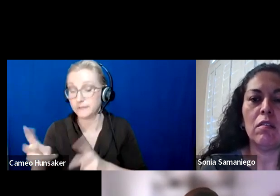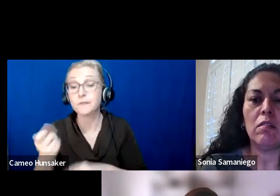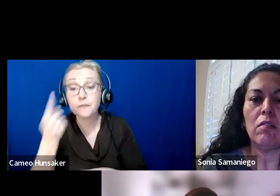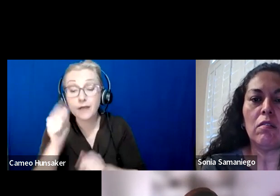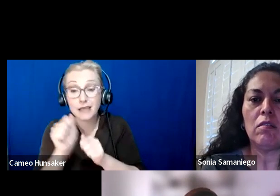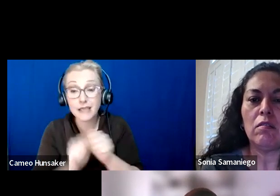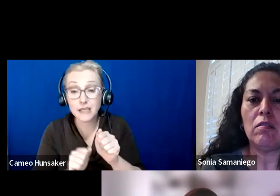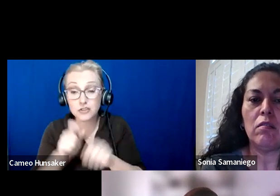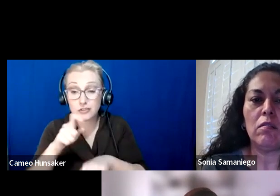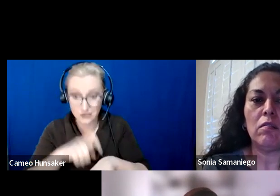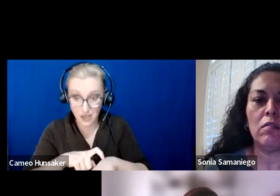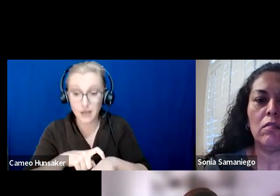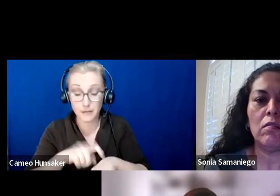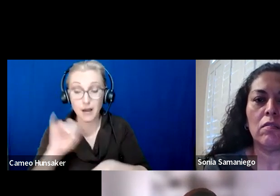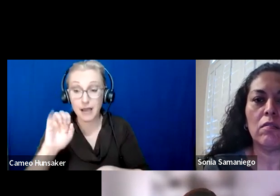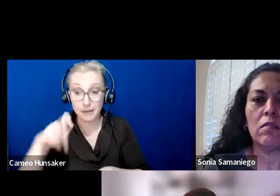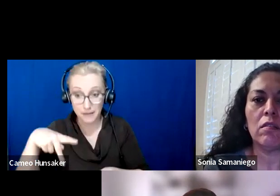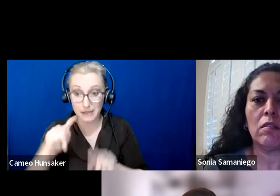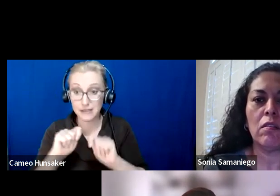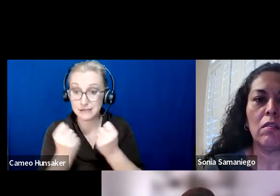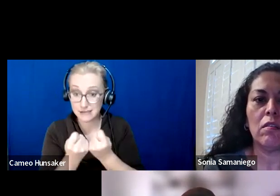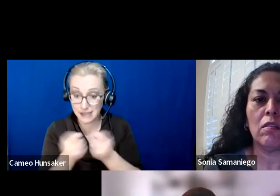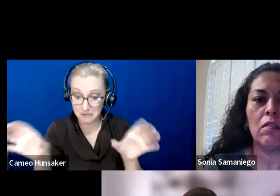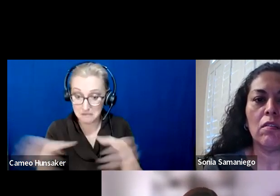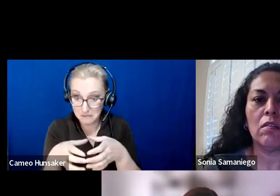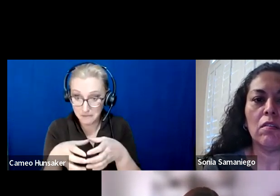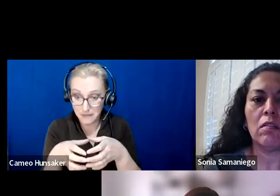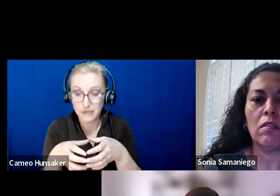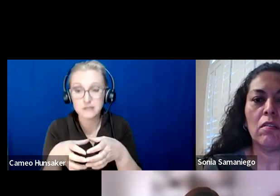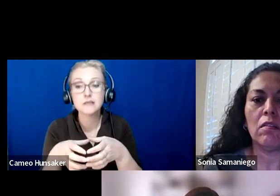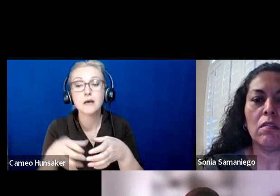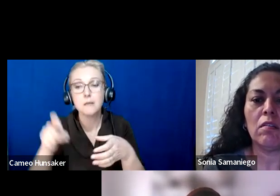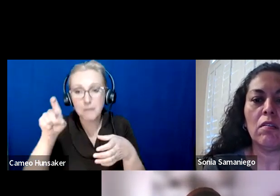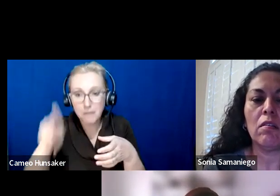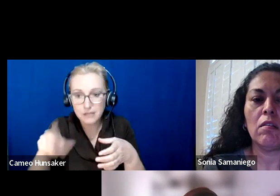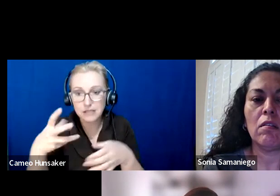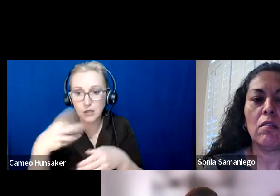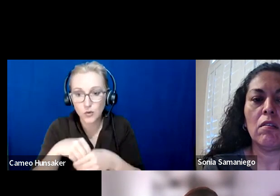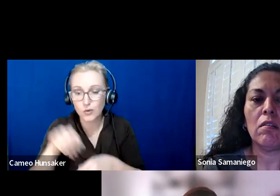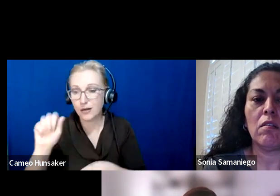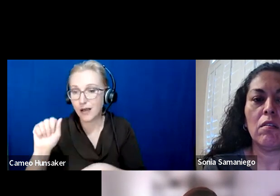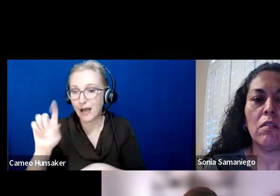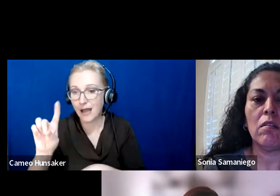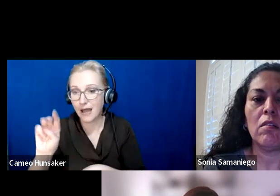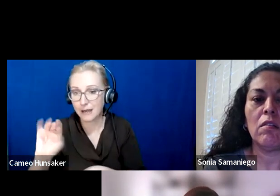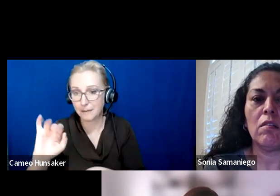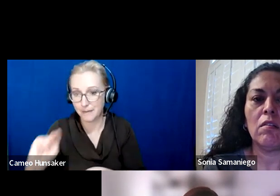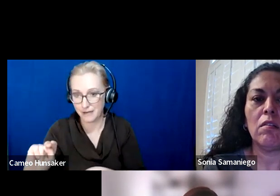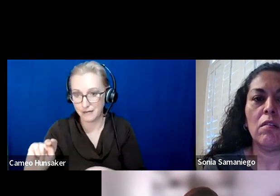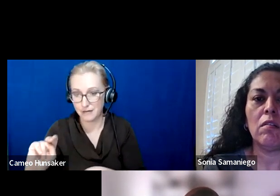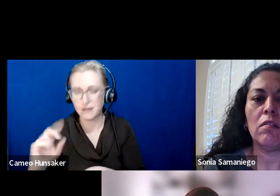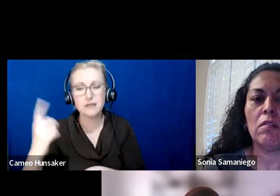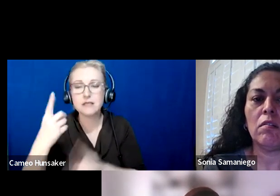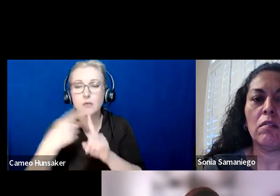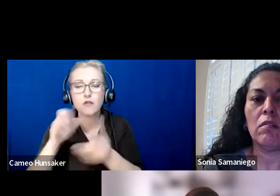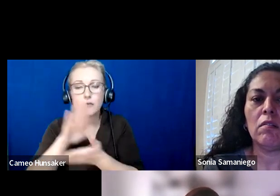certain members who have to be part of that meeting. And one of them is supposed to be an administrator or somebody from the school who has